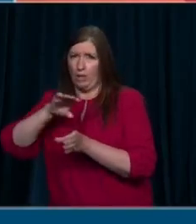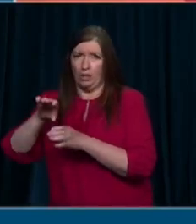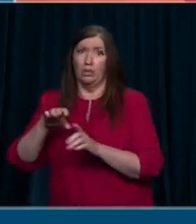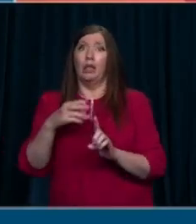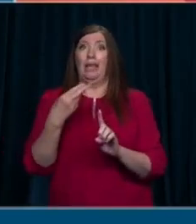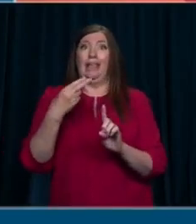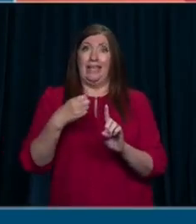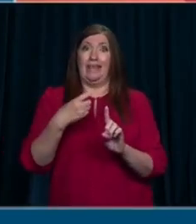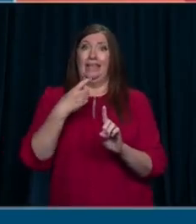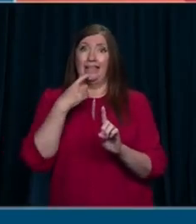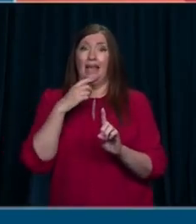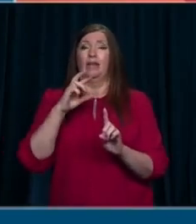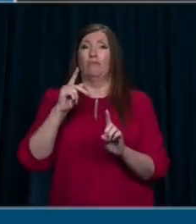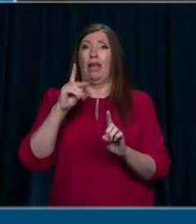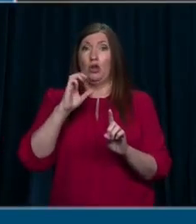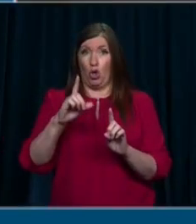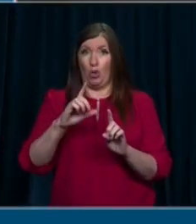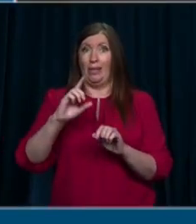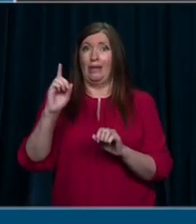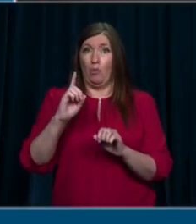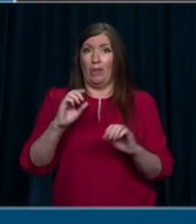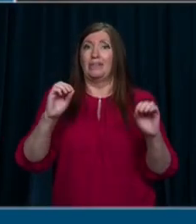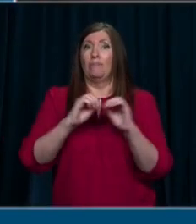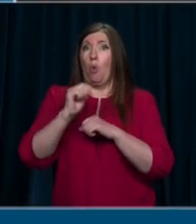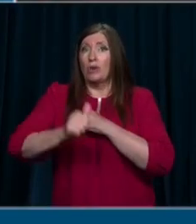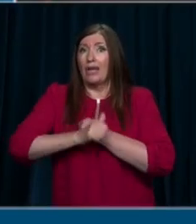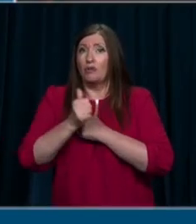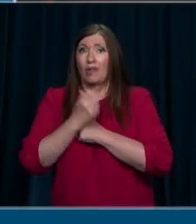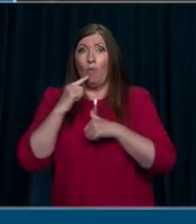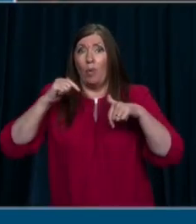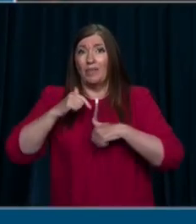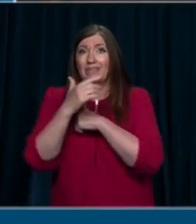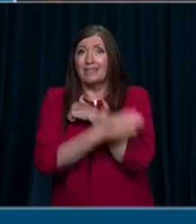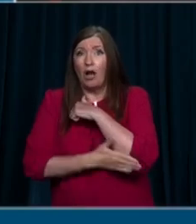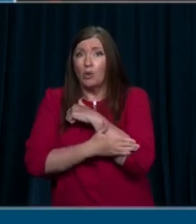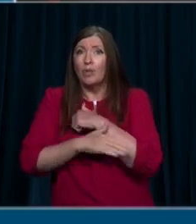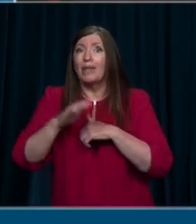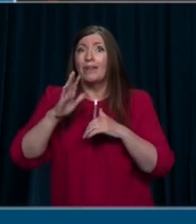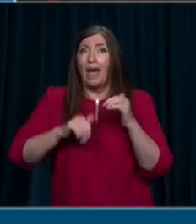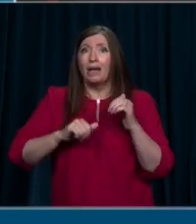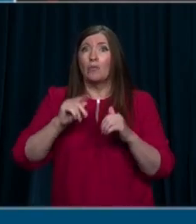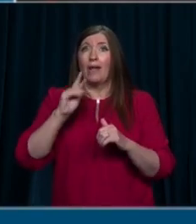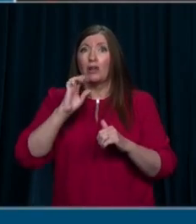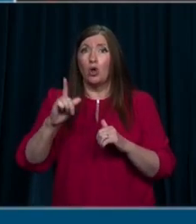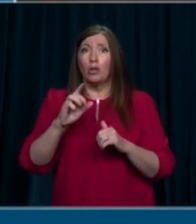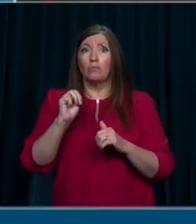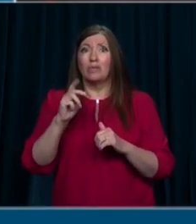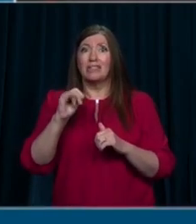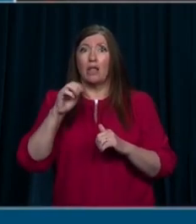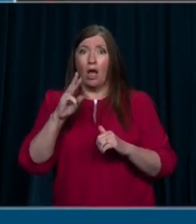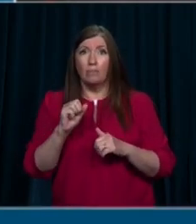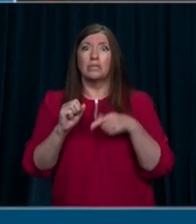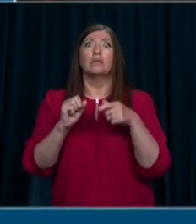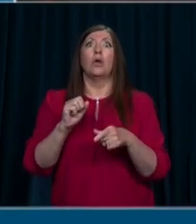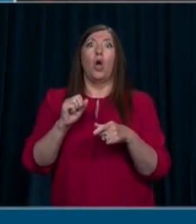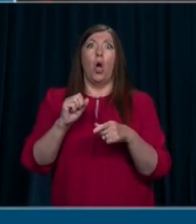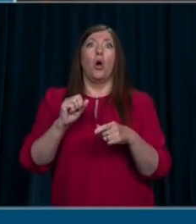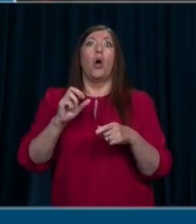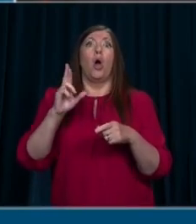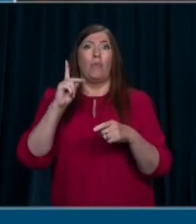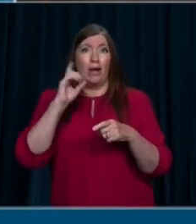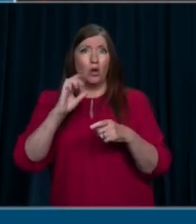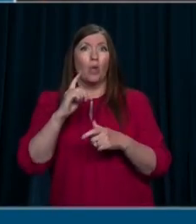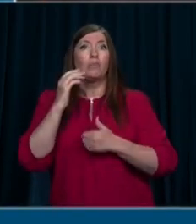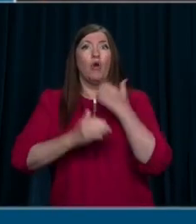radical Democrats are more dangerous to this country than radical Muslims. Your thoughts, Mr. Jasser? The radicalization process is